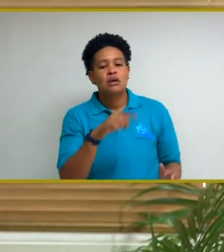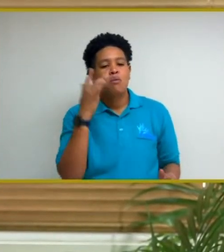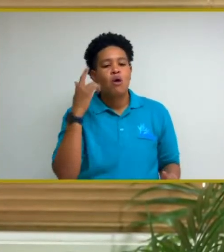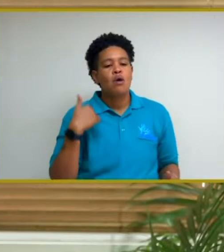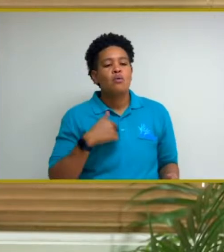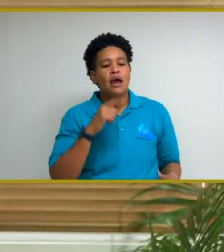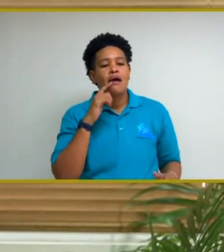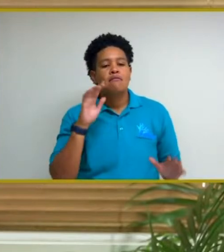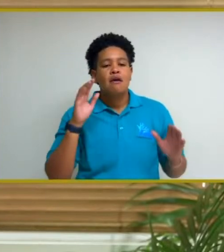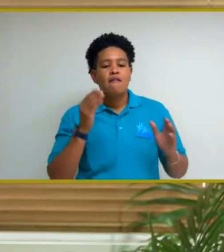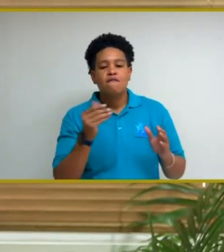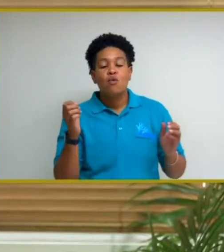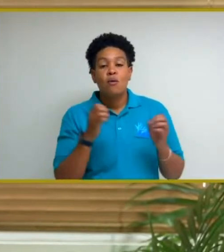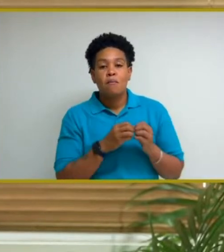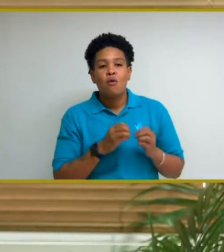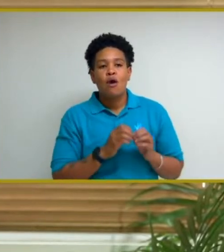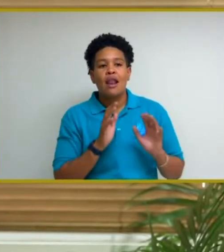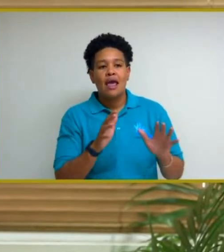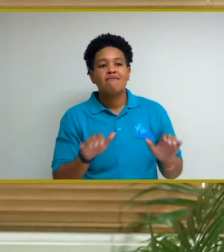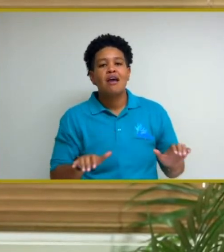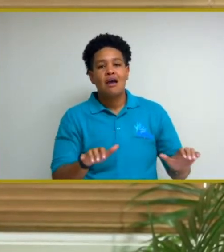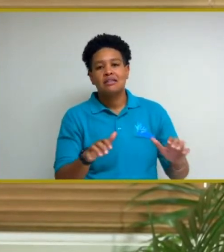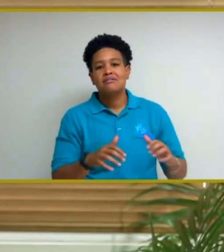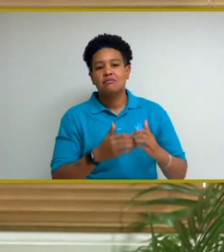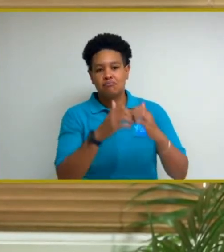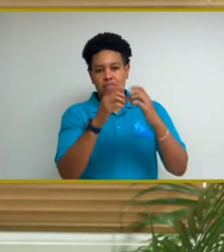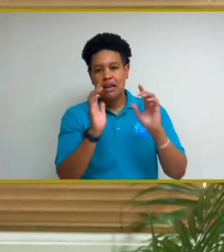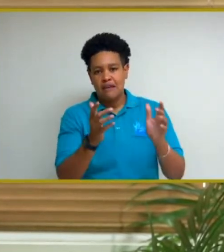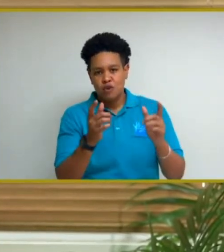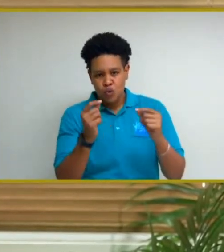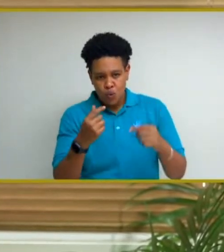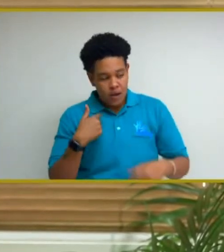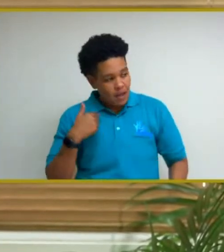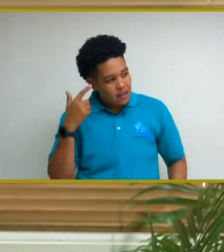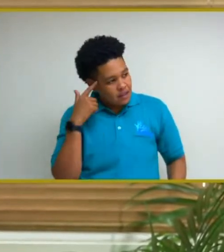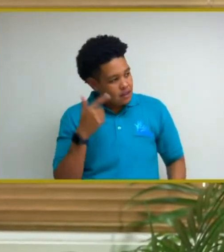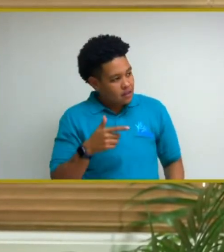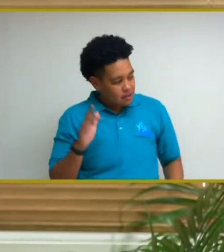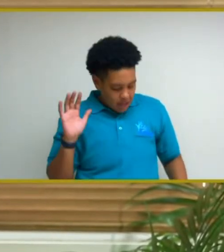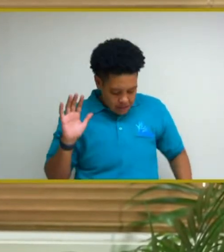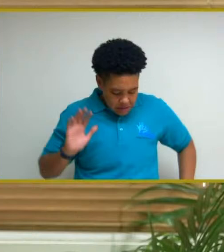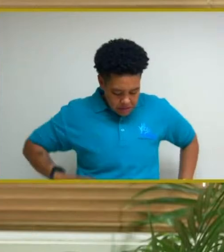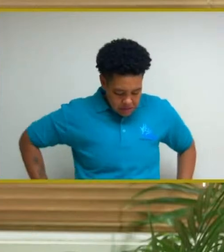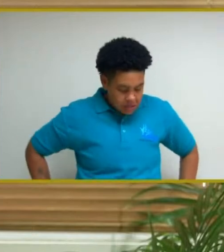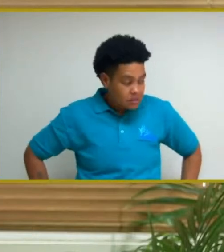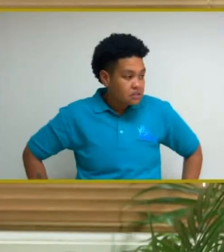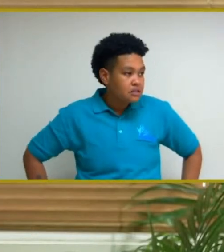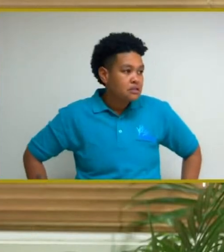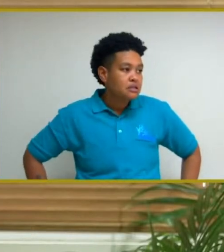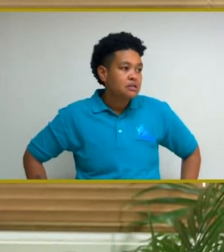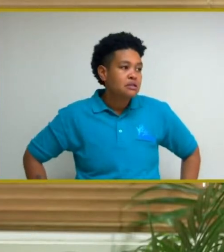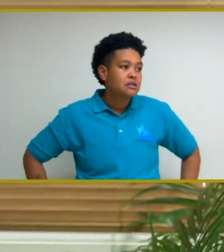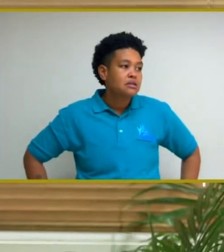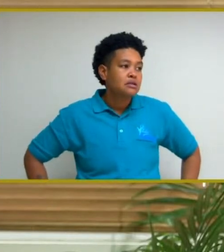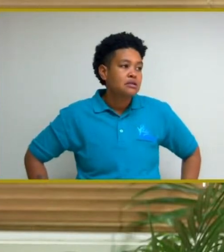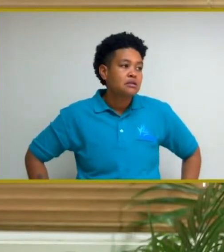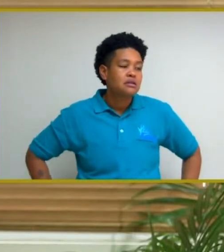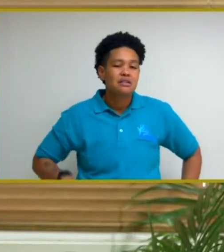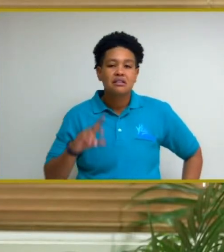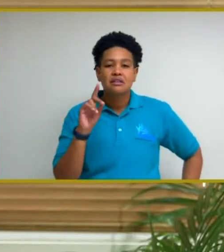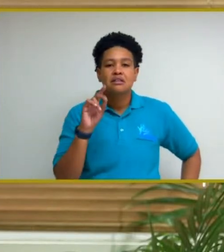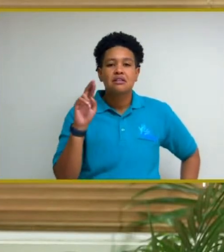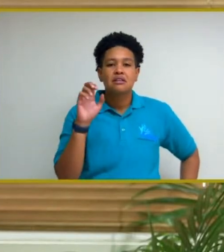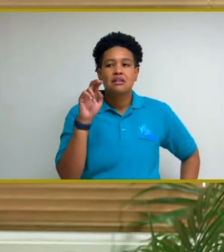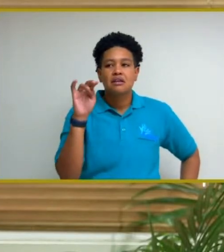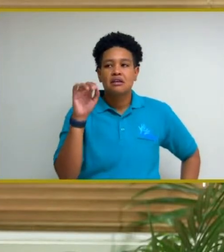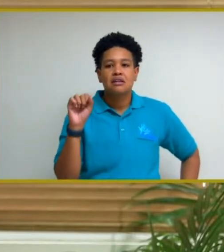have quite a few more activations to go. I think that's... Oh, Dr. Ennis is online. Okay. I